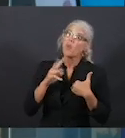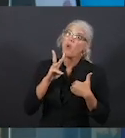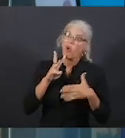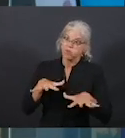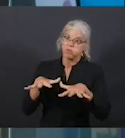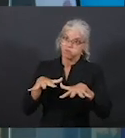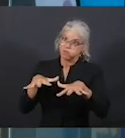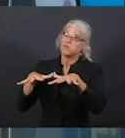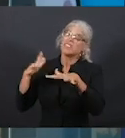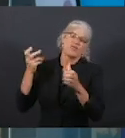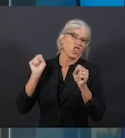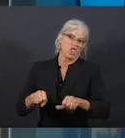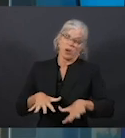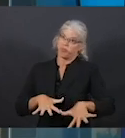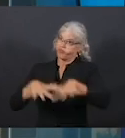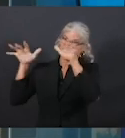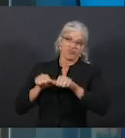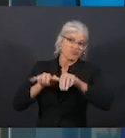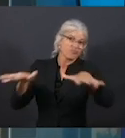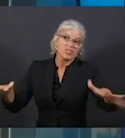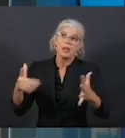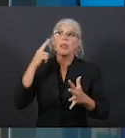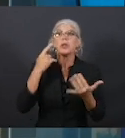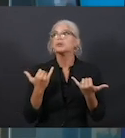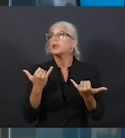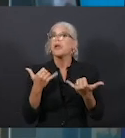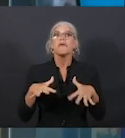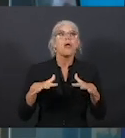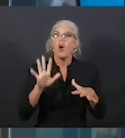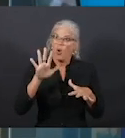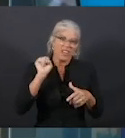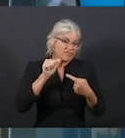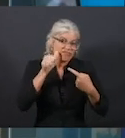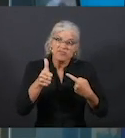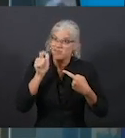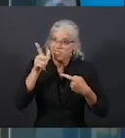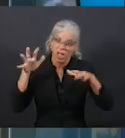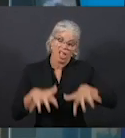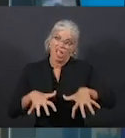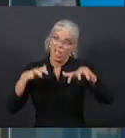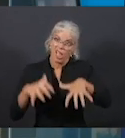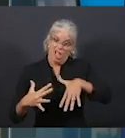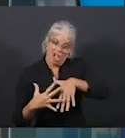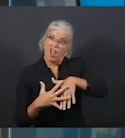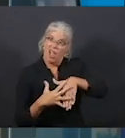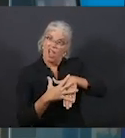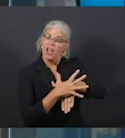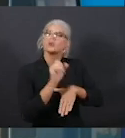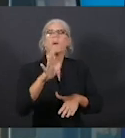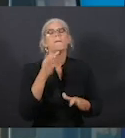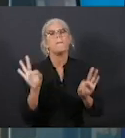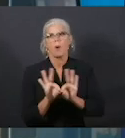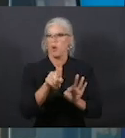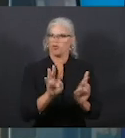possibilities of flooding, not just in the next 2 days, but for many days afterwards. So just be prepared for that.